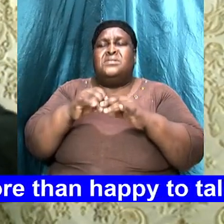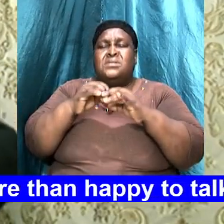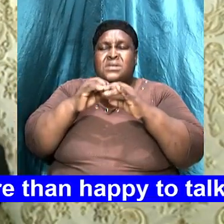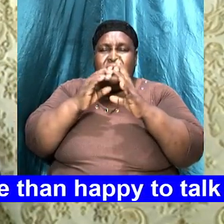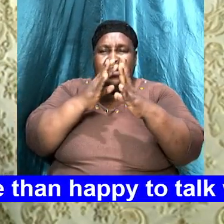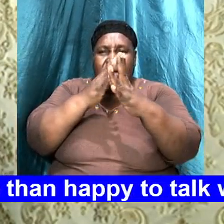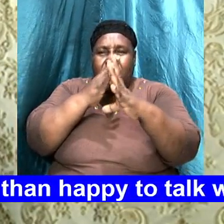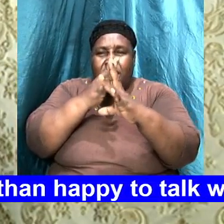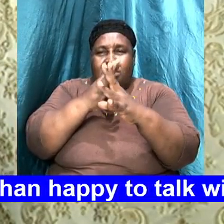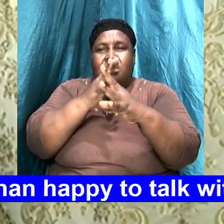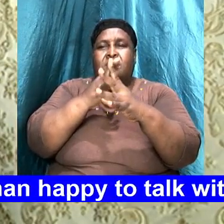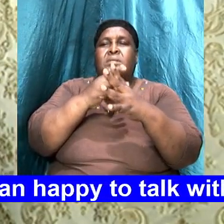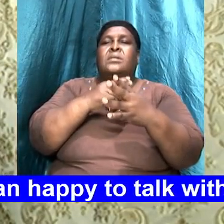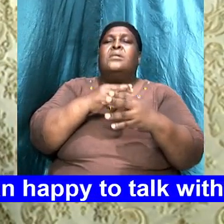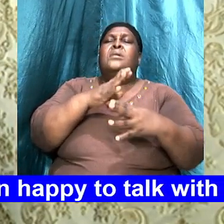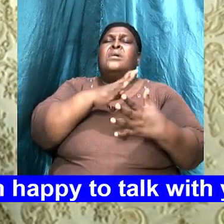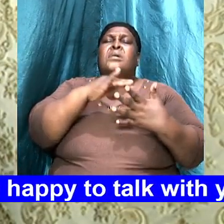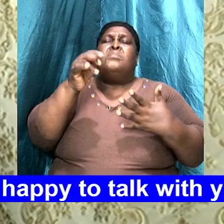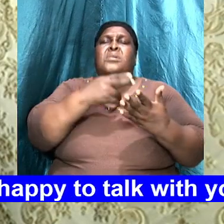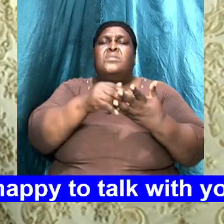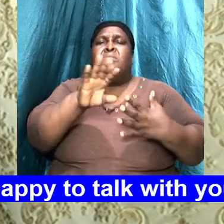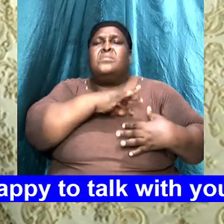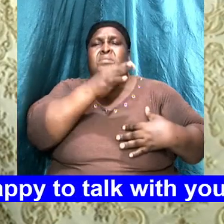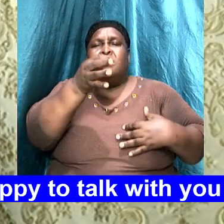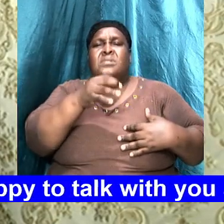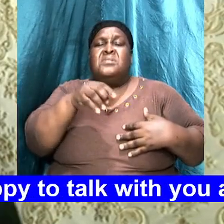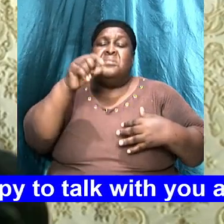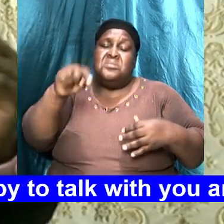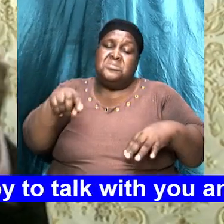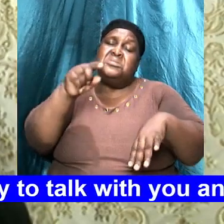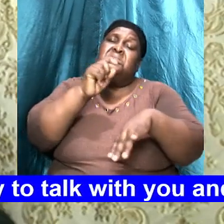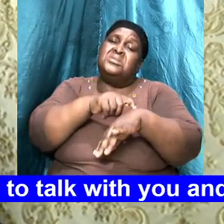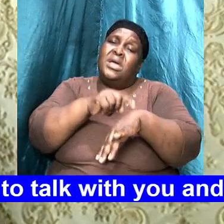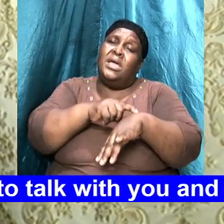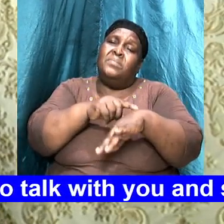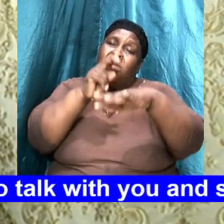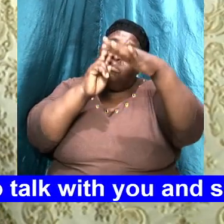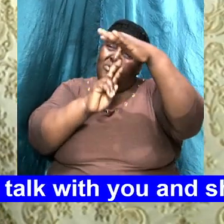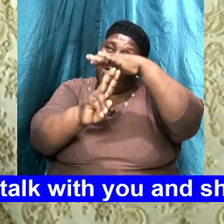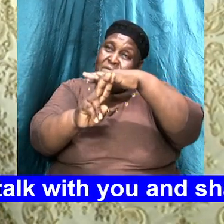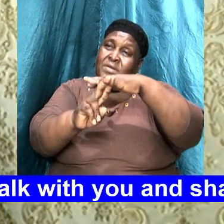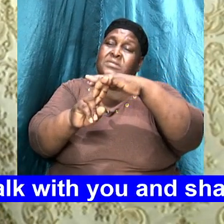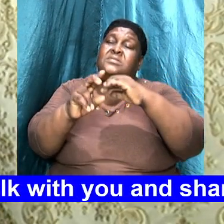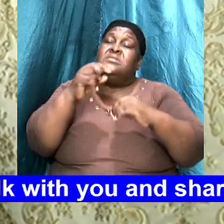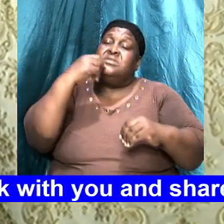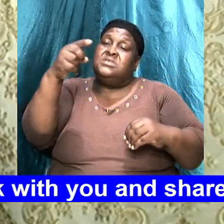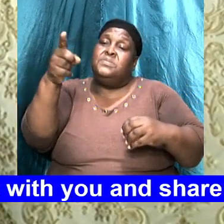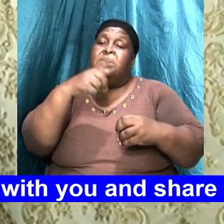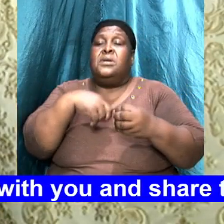by the Holy Spirit that dwell this is the era that the prophet was talking about